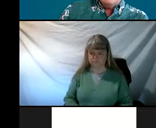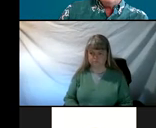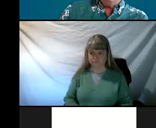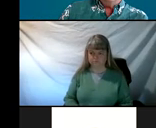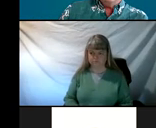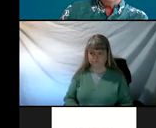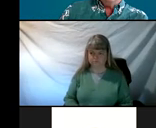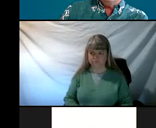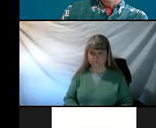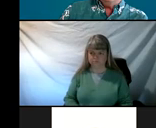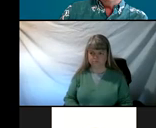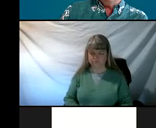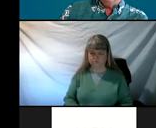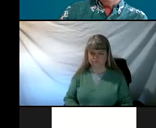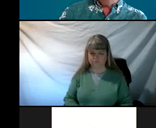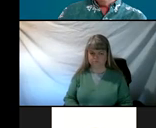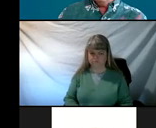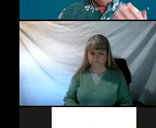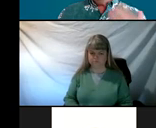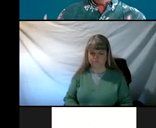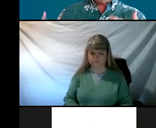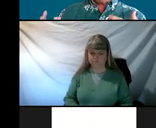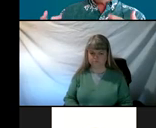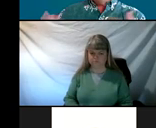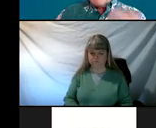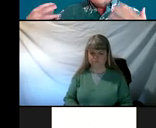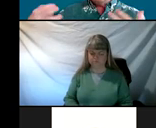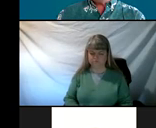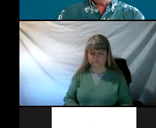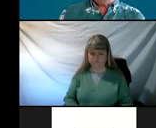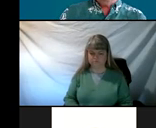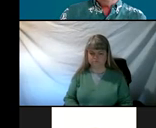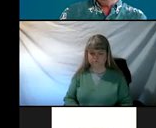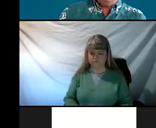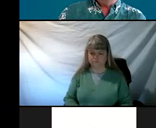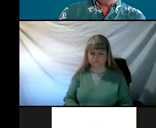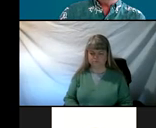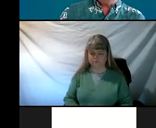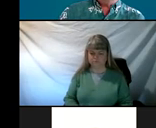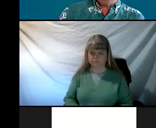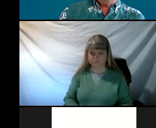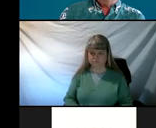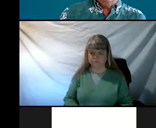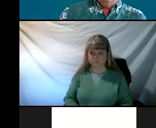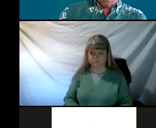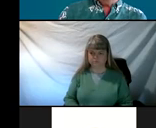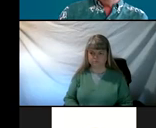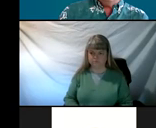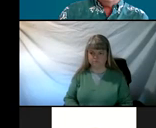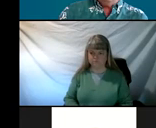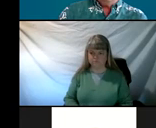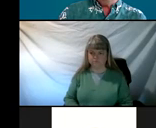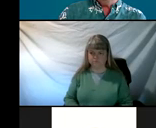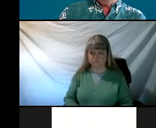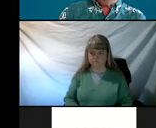our main purpose here is to let people know that they have getting some sort of assistance. Once again, I